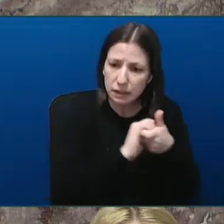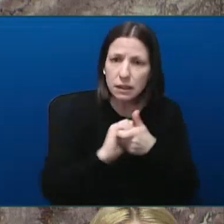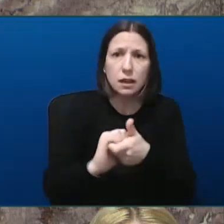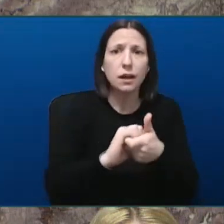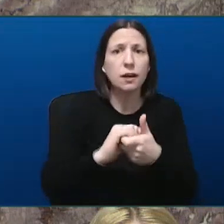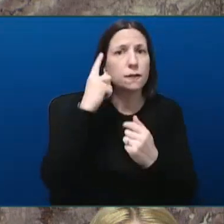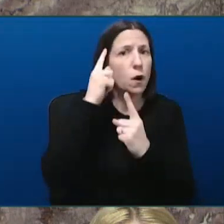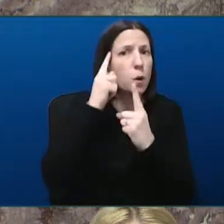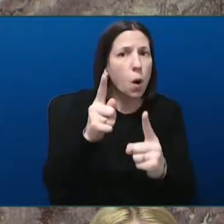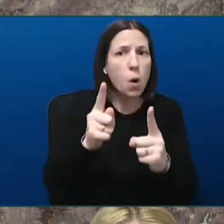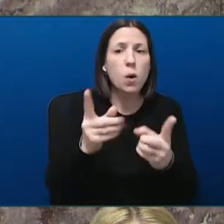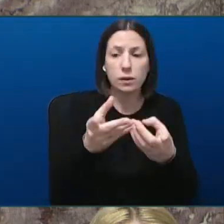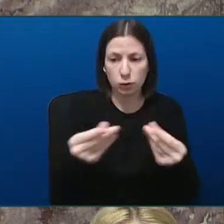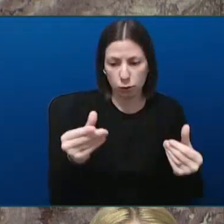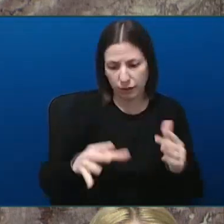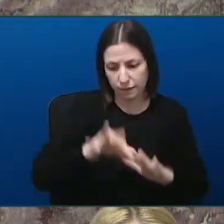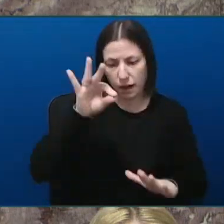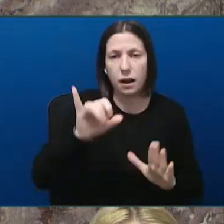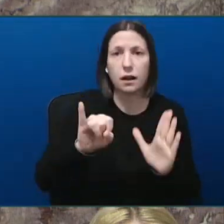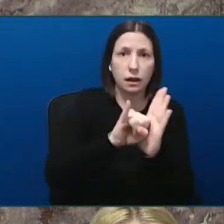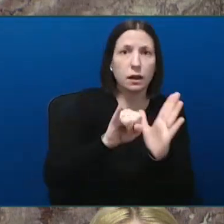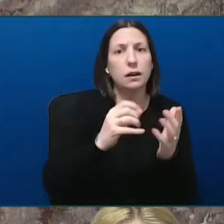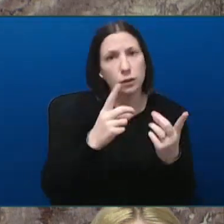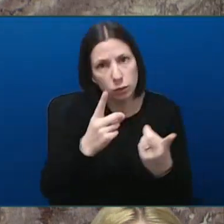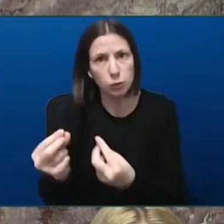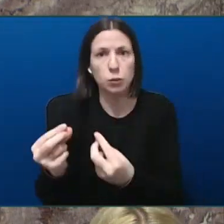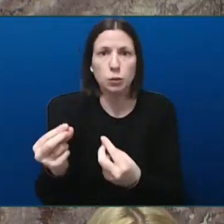do together in our communities to face this crisis.